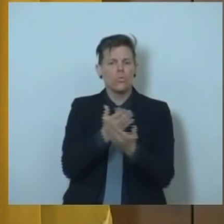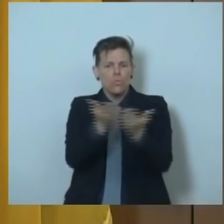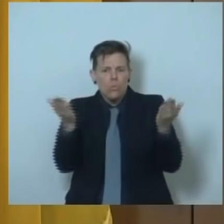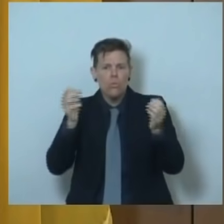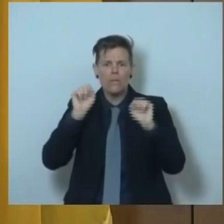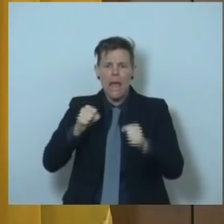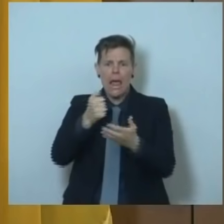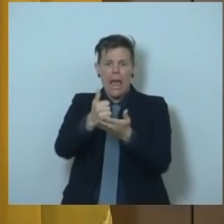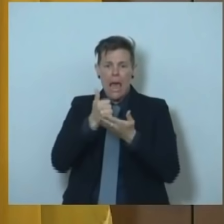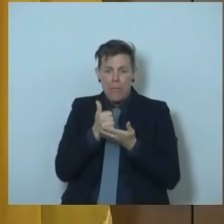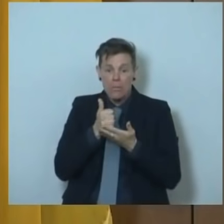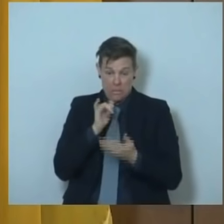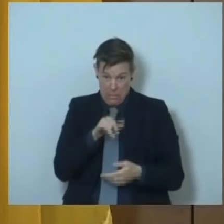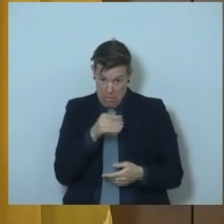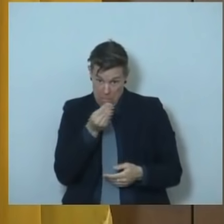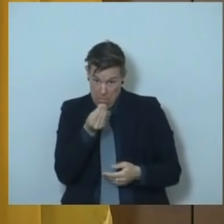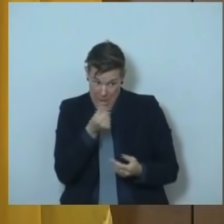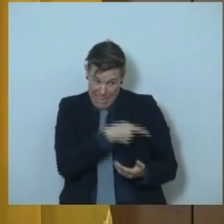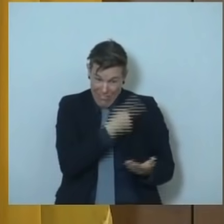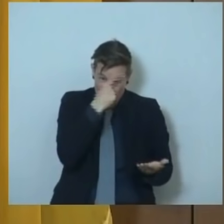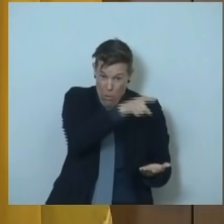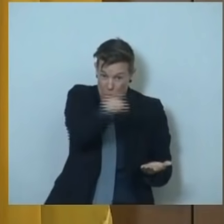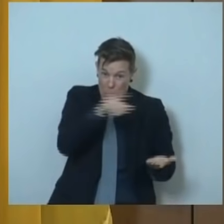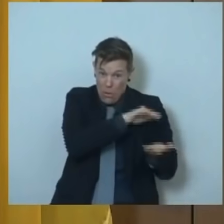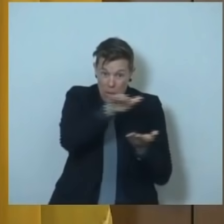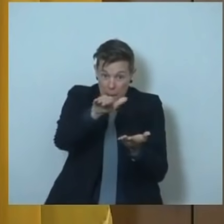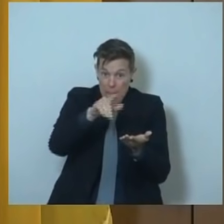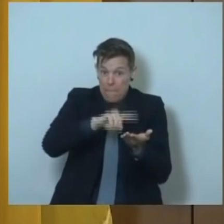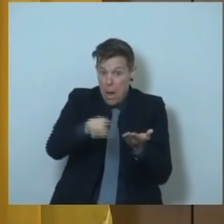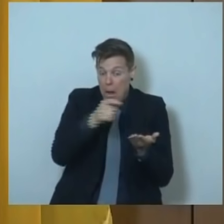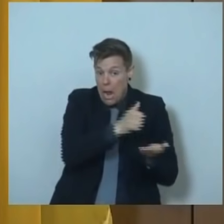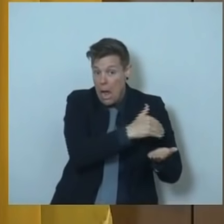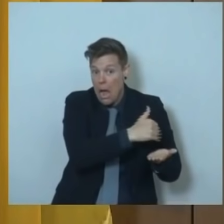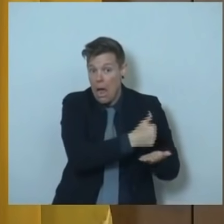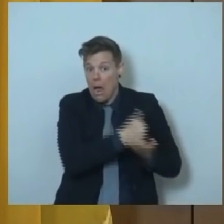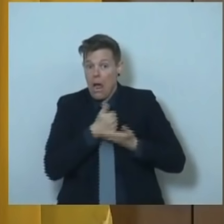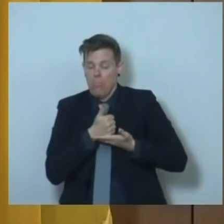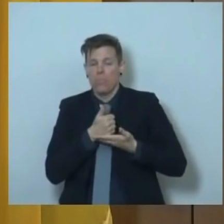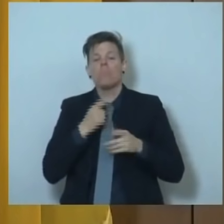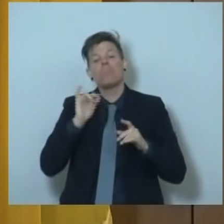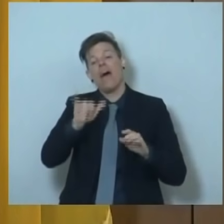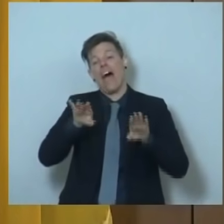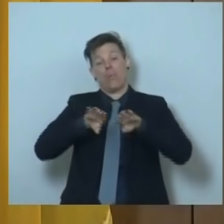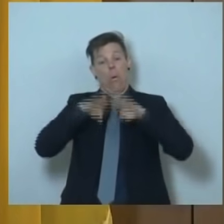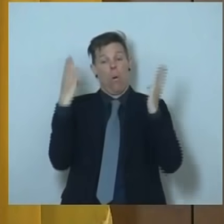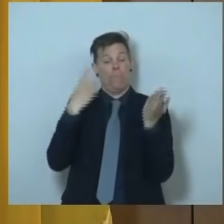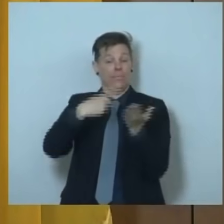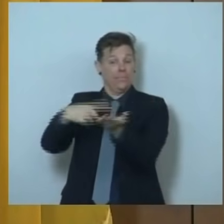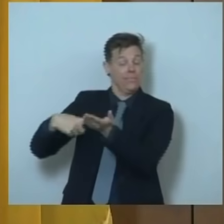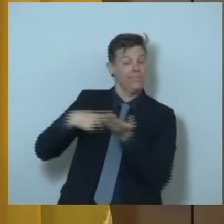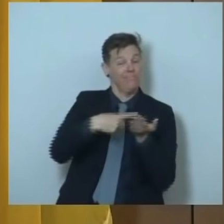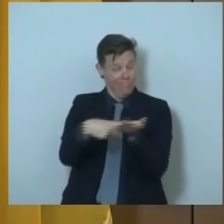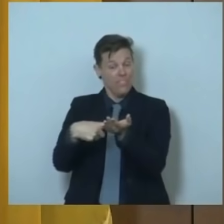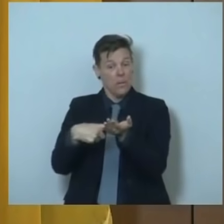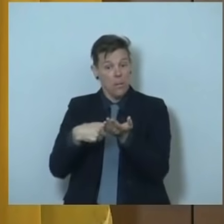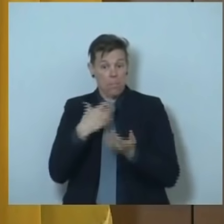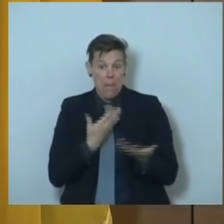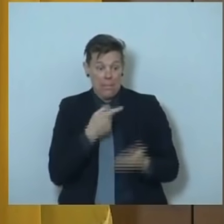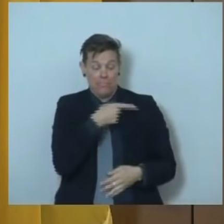their well-being, then I think we can make a legitimate case that that is an appropriate use in